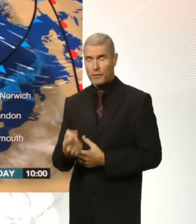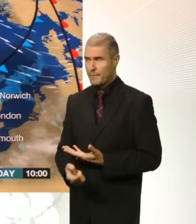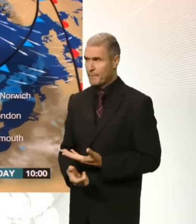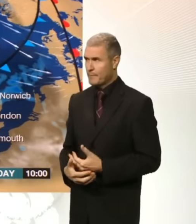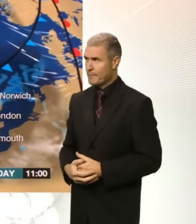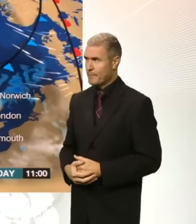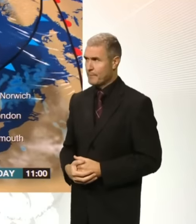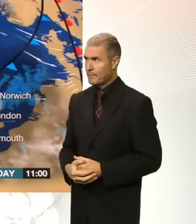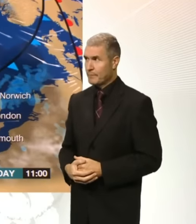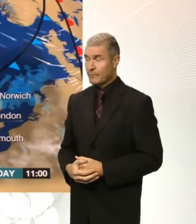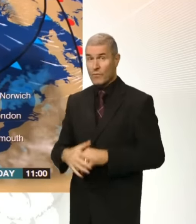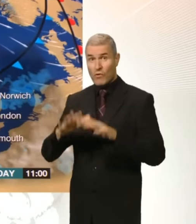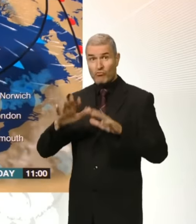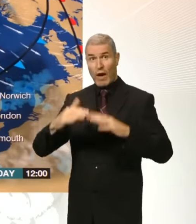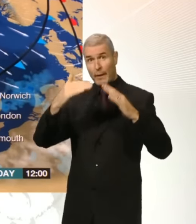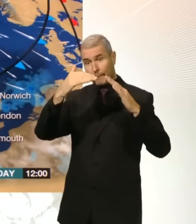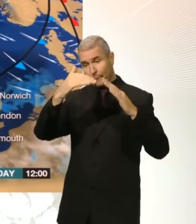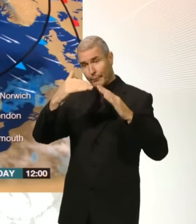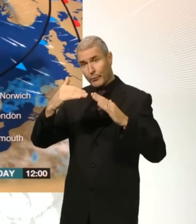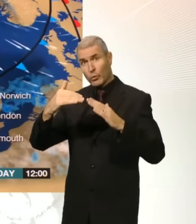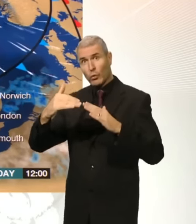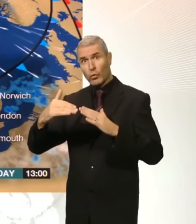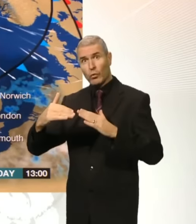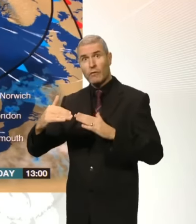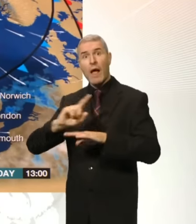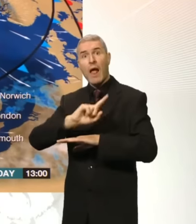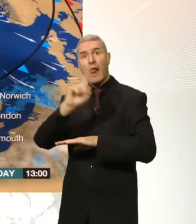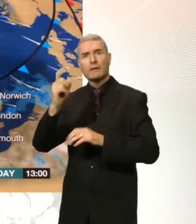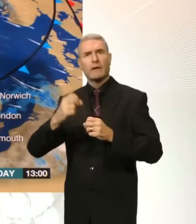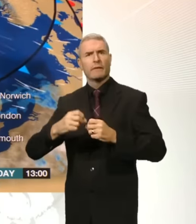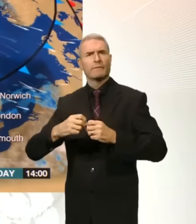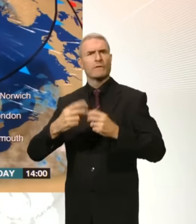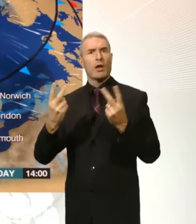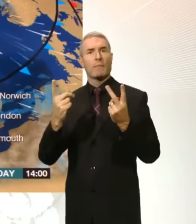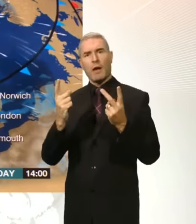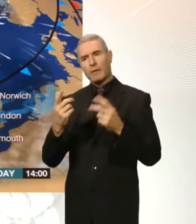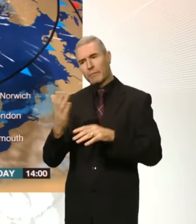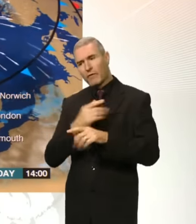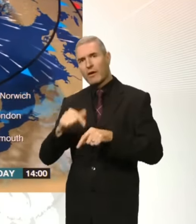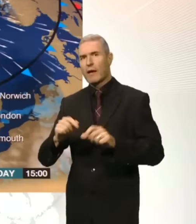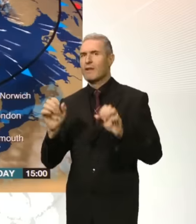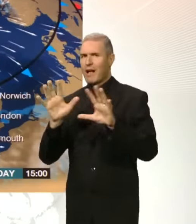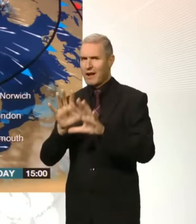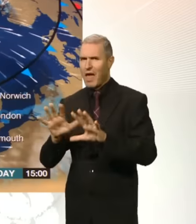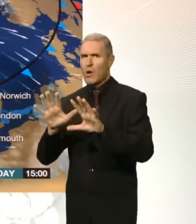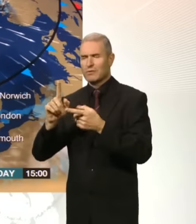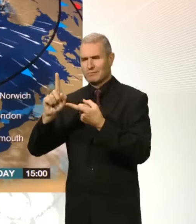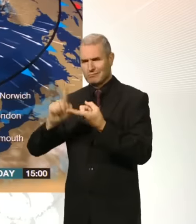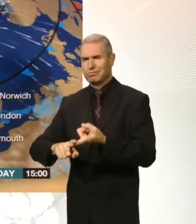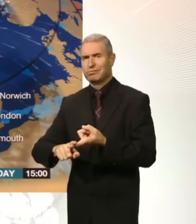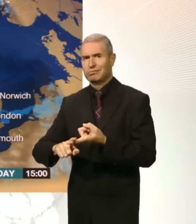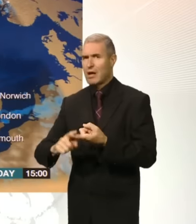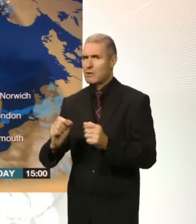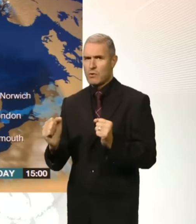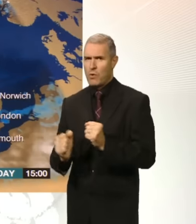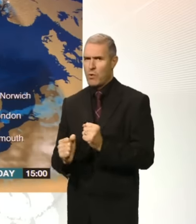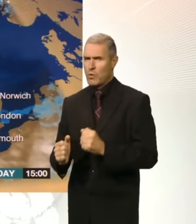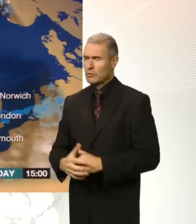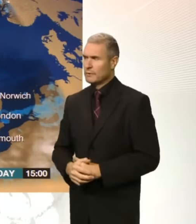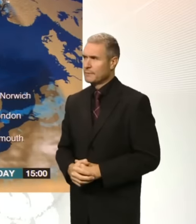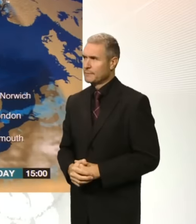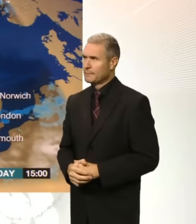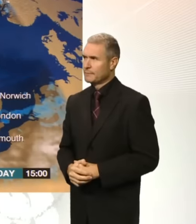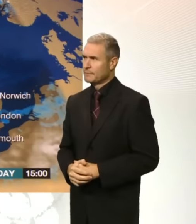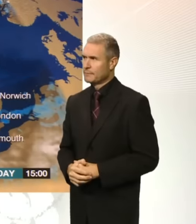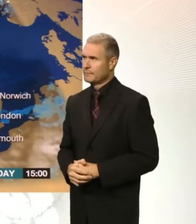it moves southwards a little bit, but it looks like for much of England and Wales, again, a cloudy day, similar to today's, and a very mild one. But to the north, a little bit